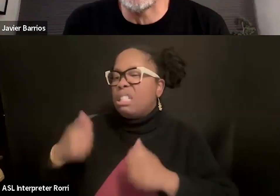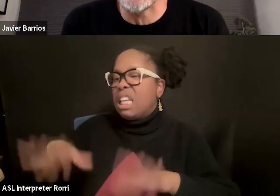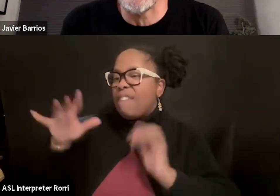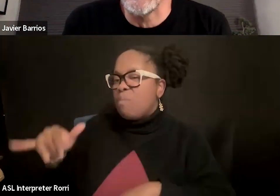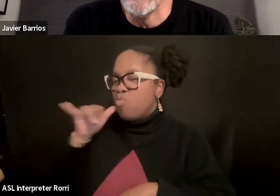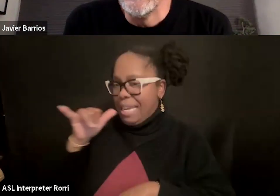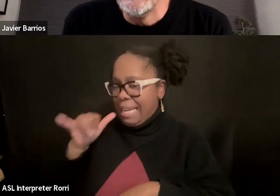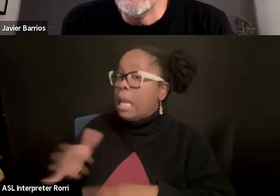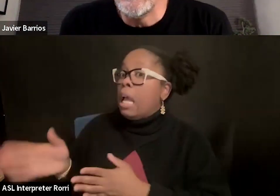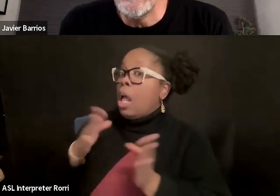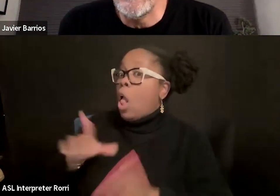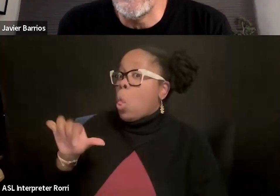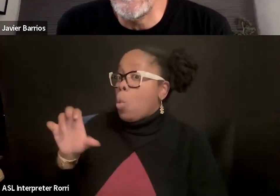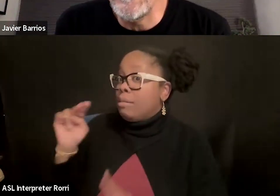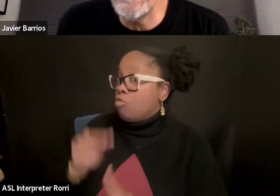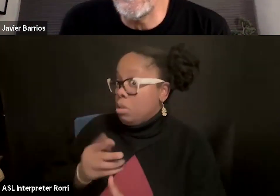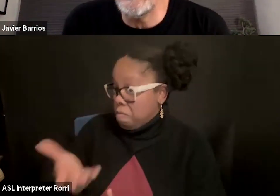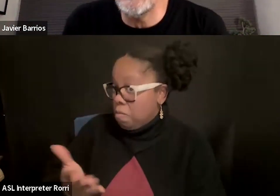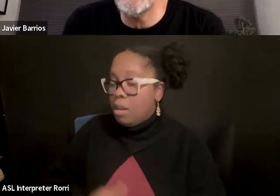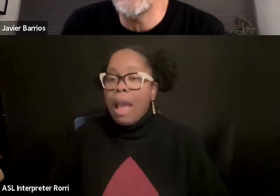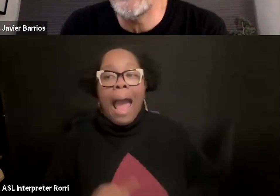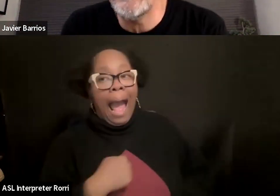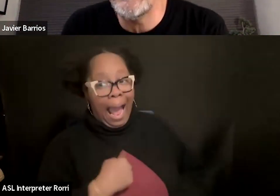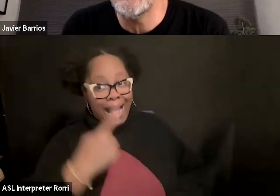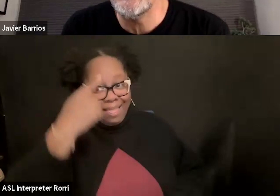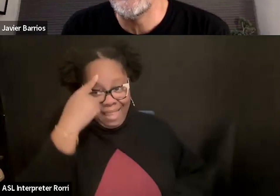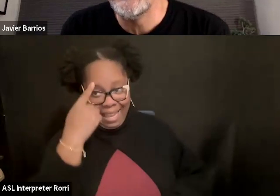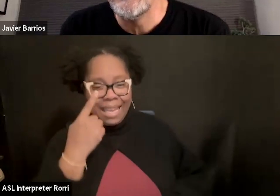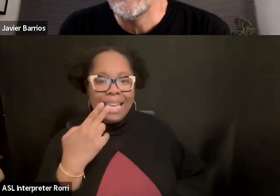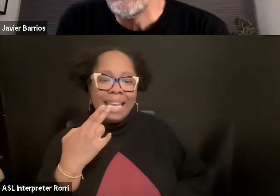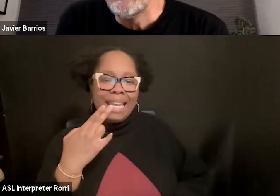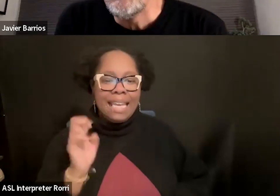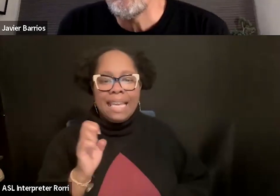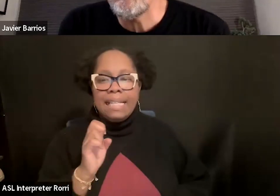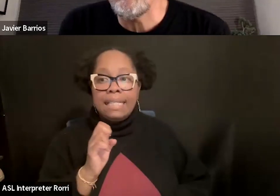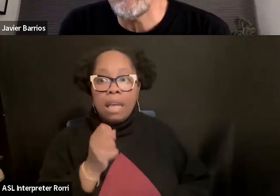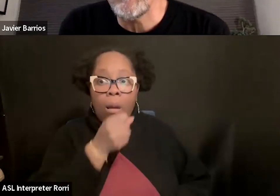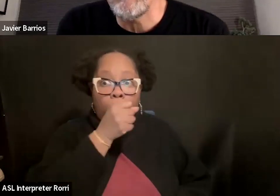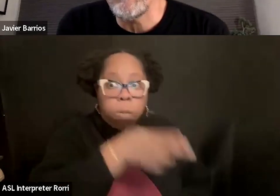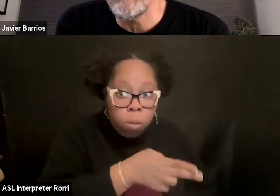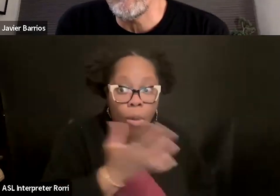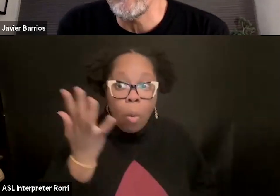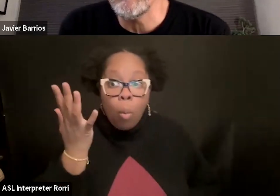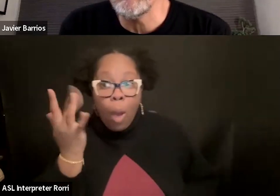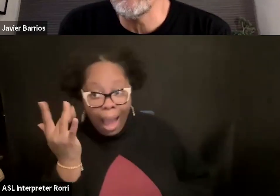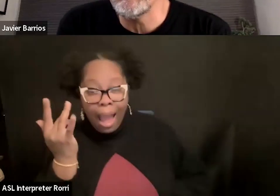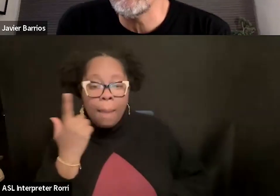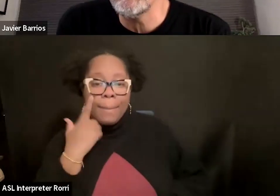another interpretation. I think that he's spitting it out because it's